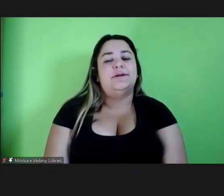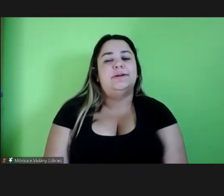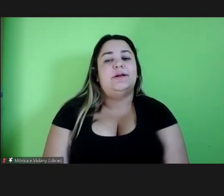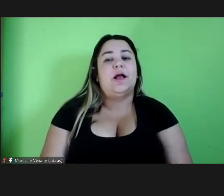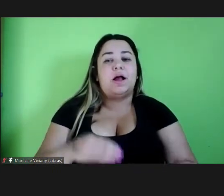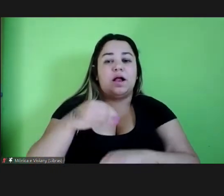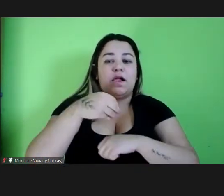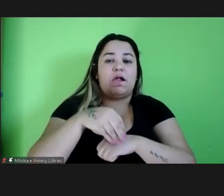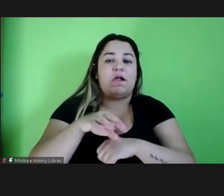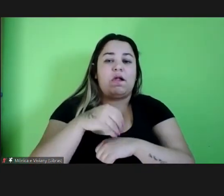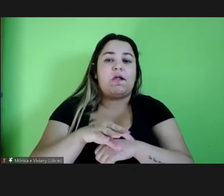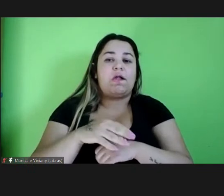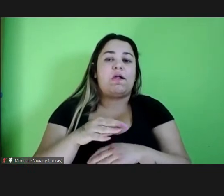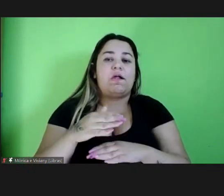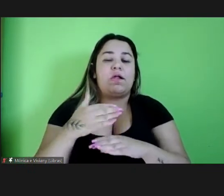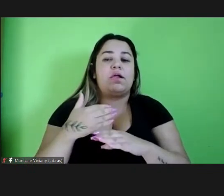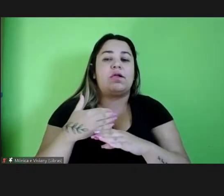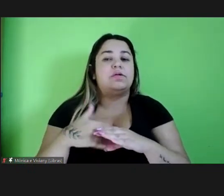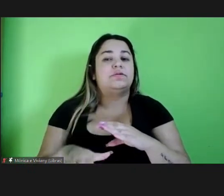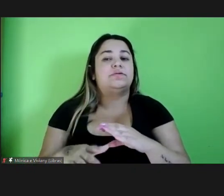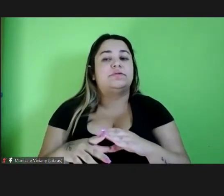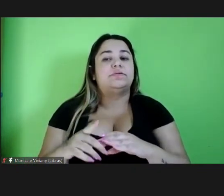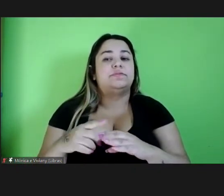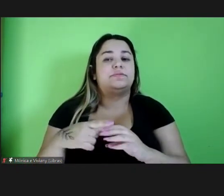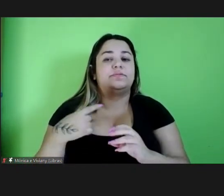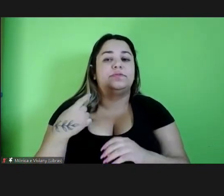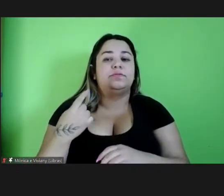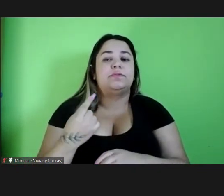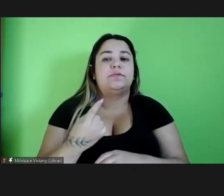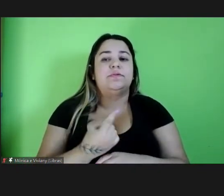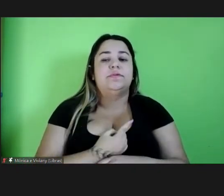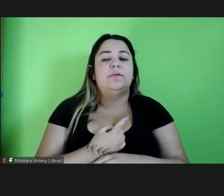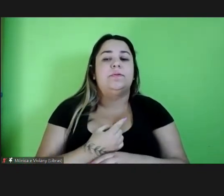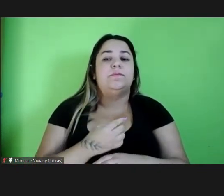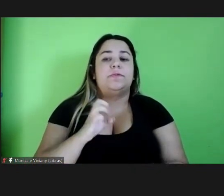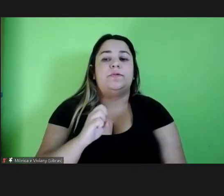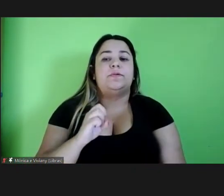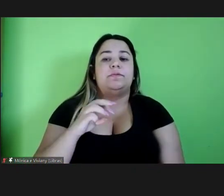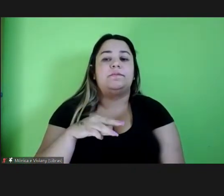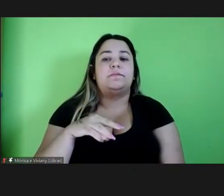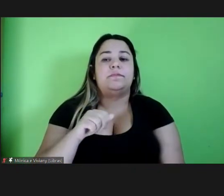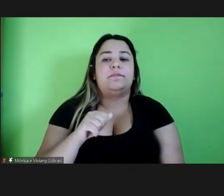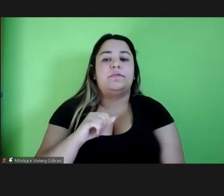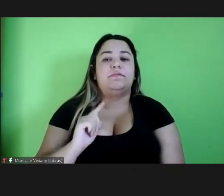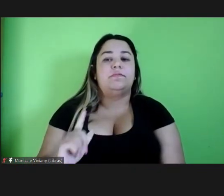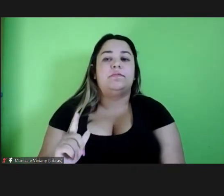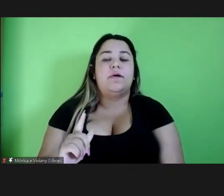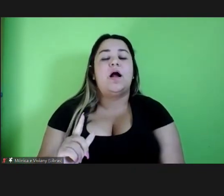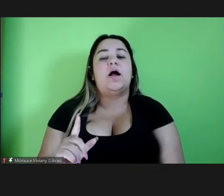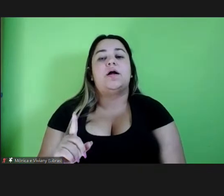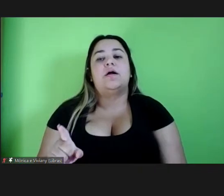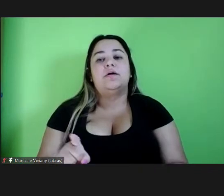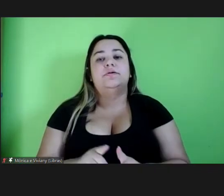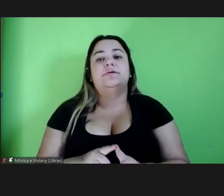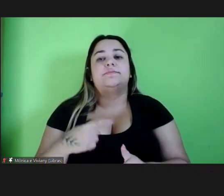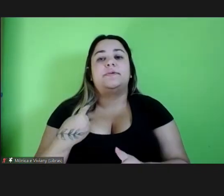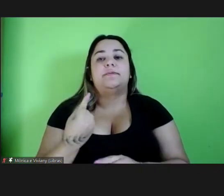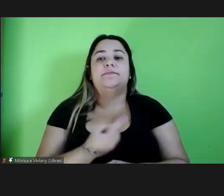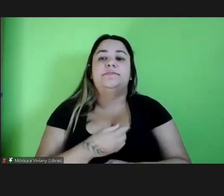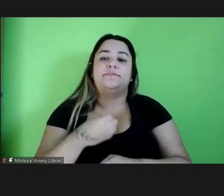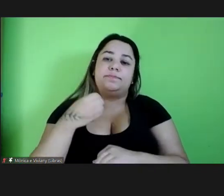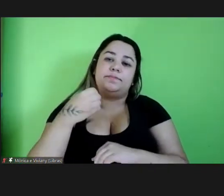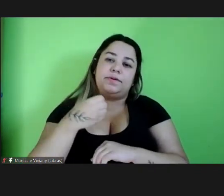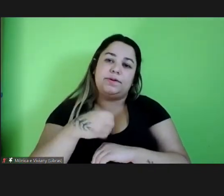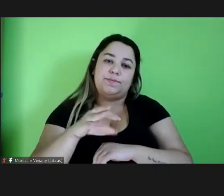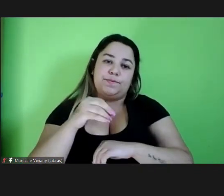compartilhar conosco por e-mail e aí a gente tenta compartilhar a sua apresentação? So I will keep going. Just can you try and send again on